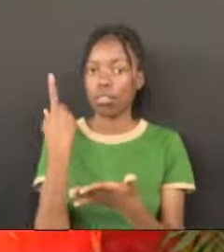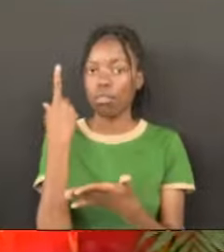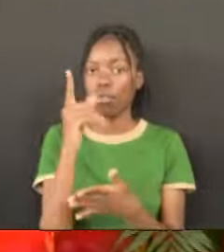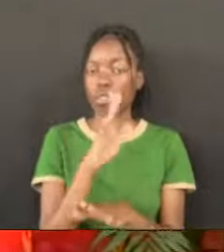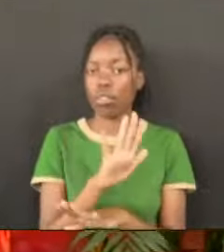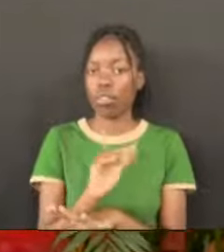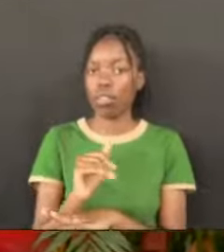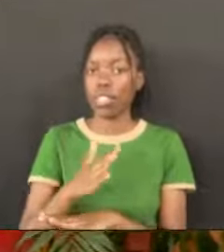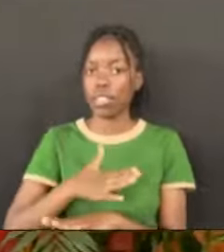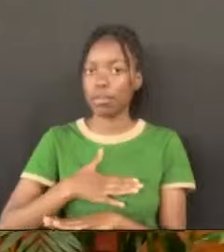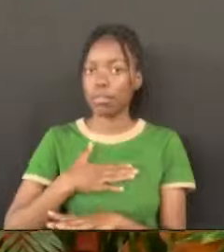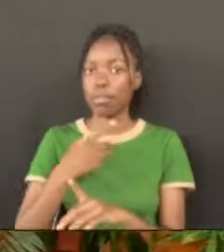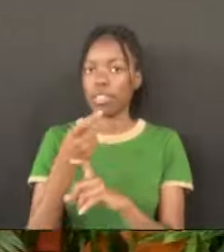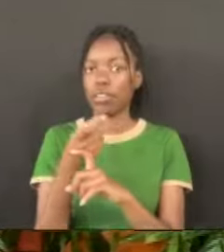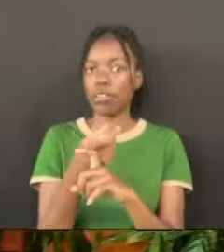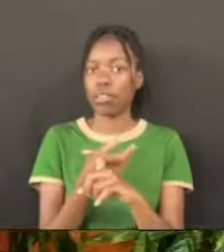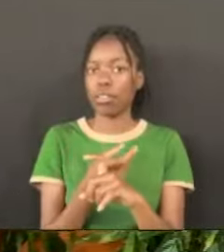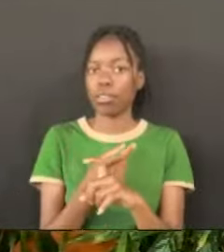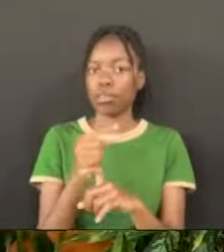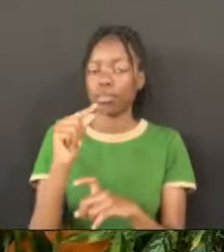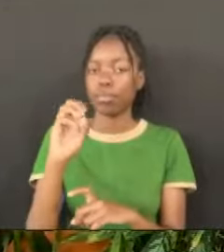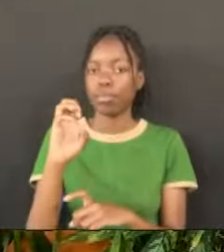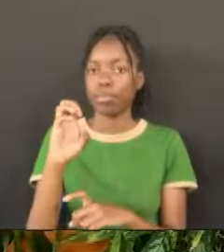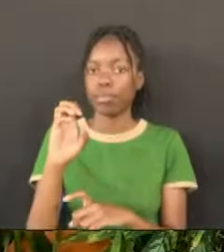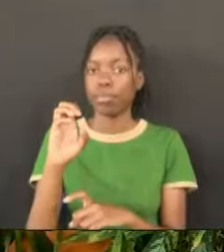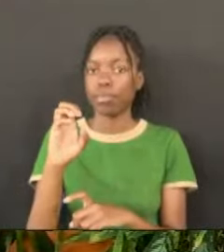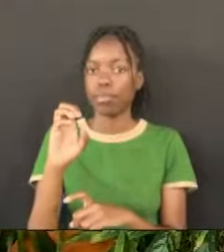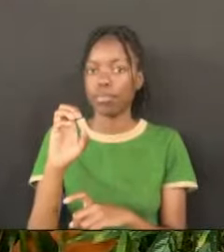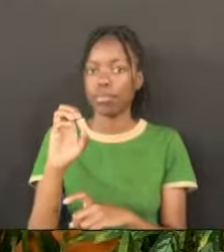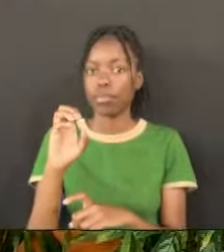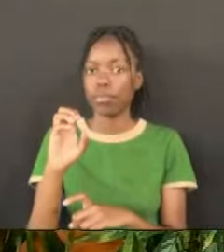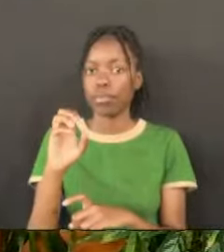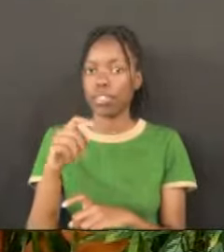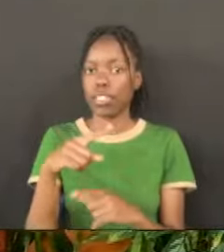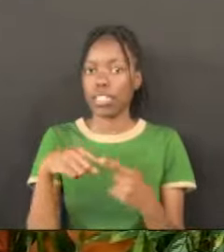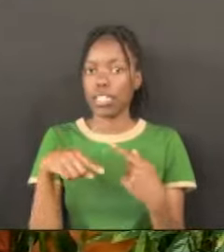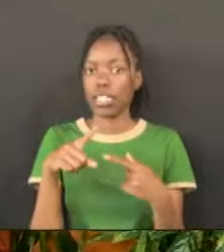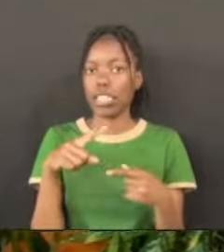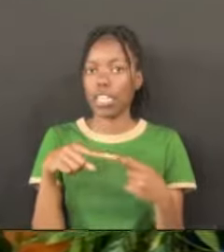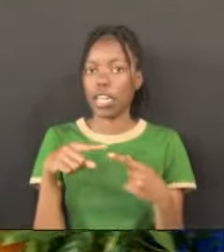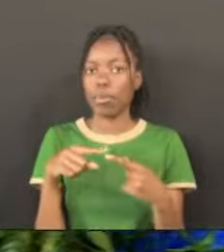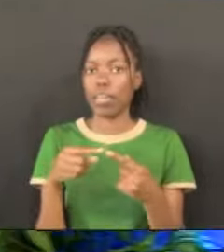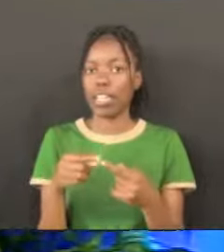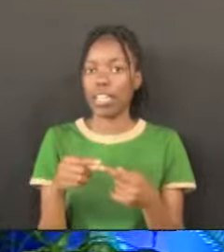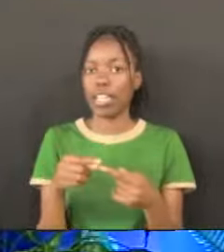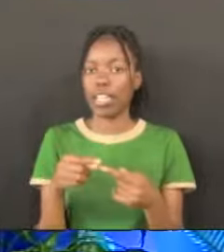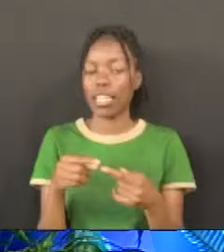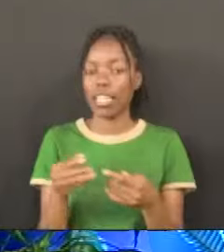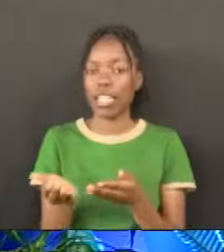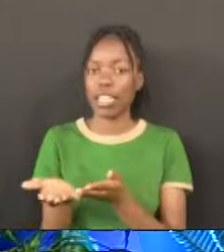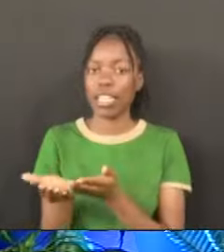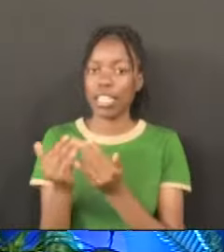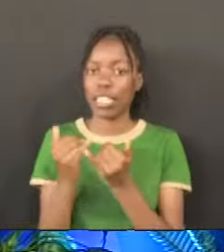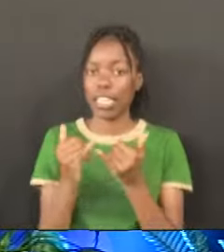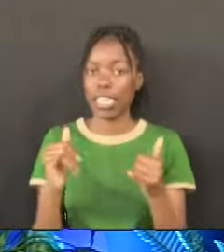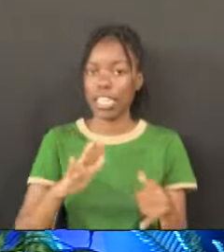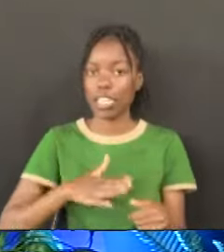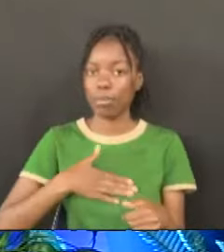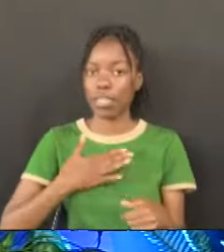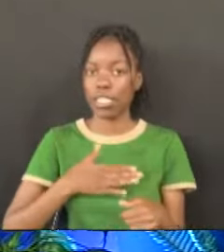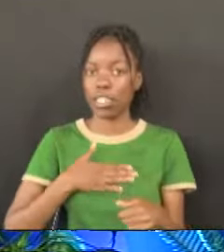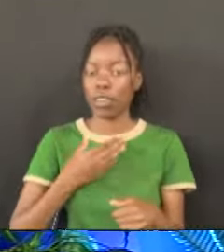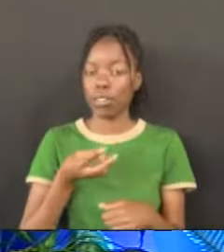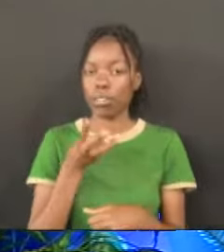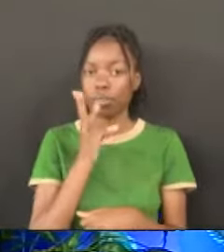from Keshagi. I come and shower with warm water here kidogo, ndo narudi uko bush. I preached a